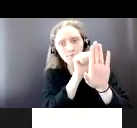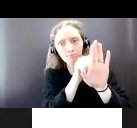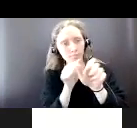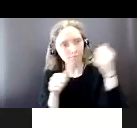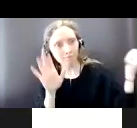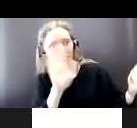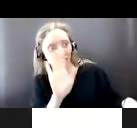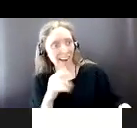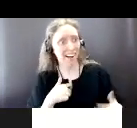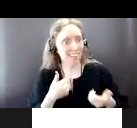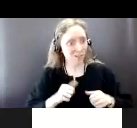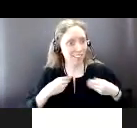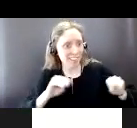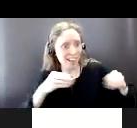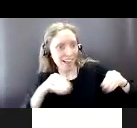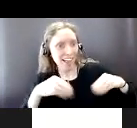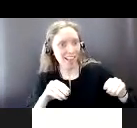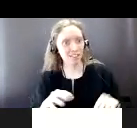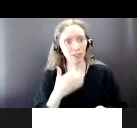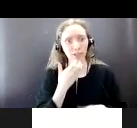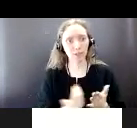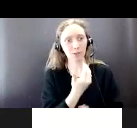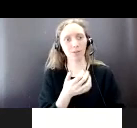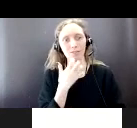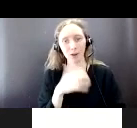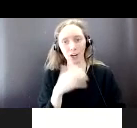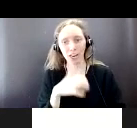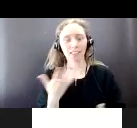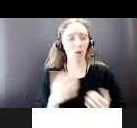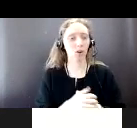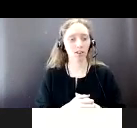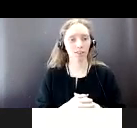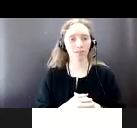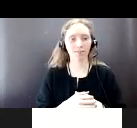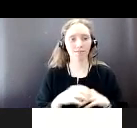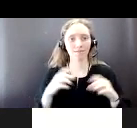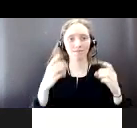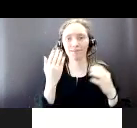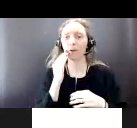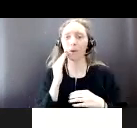you a new furnace or duct cleaning or something like that.